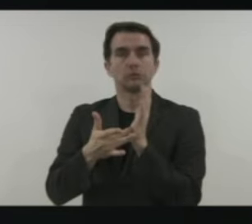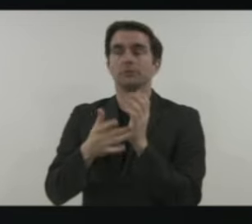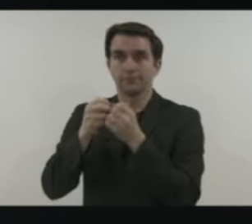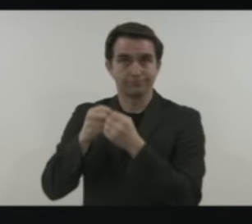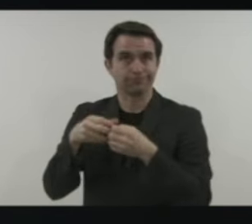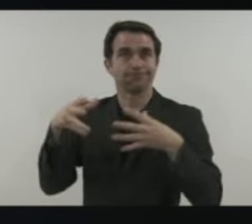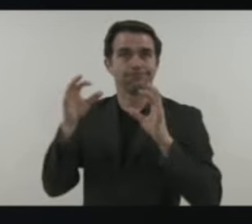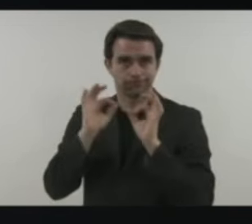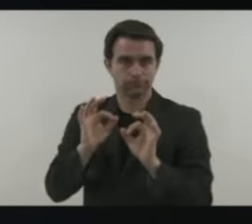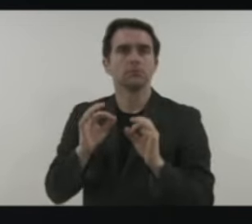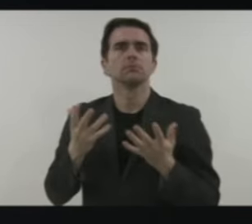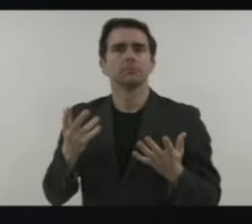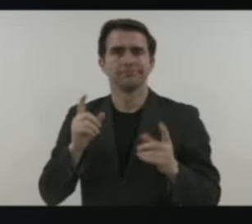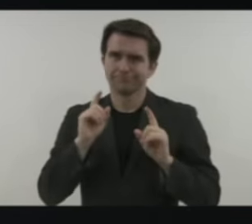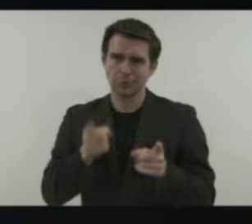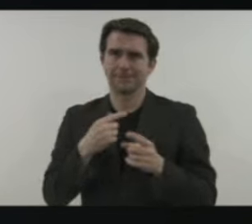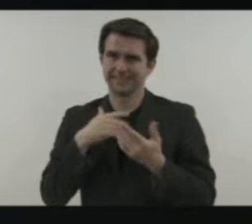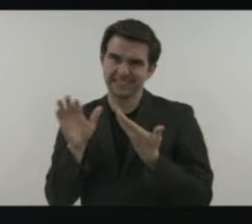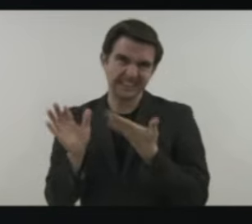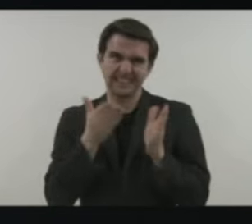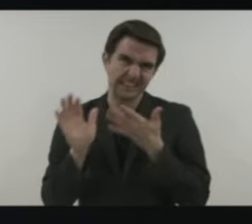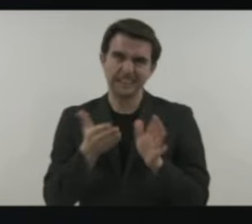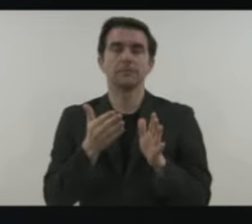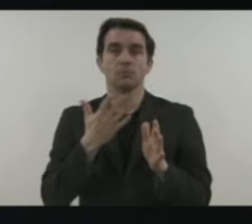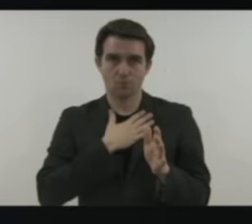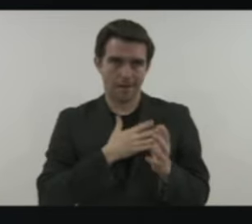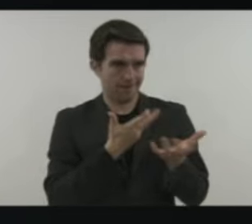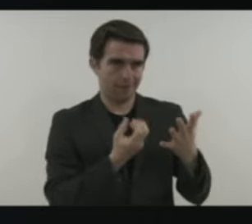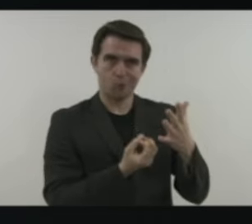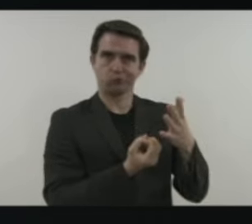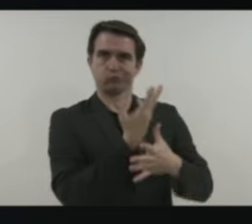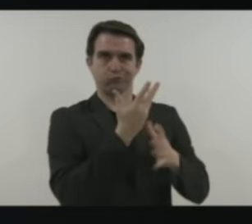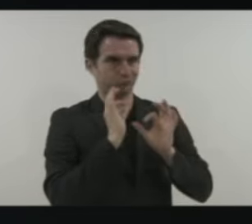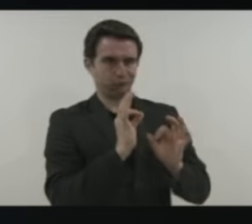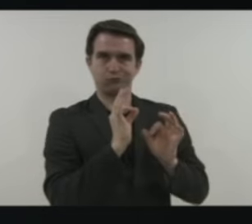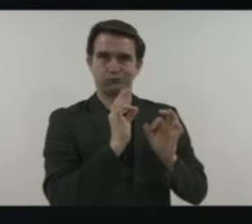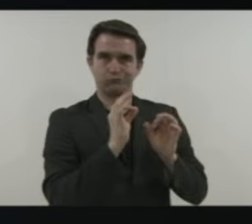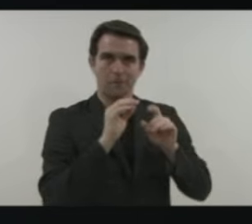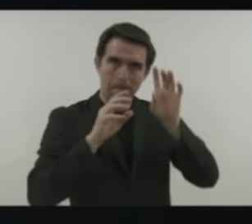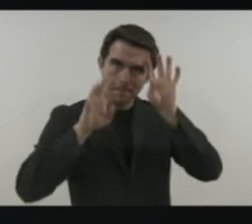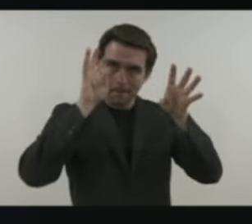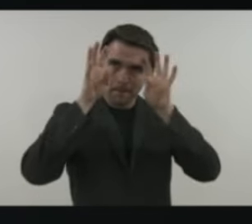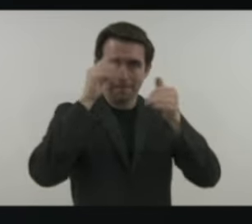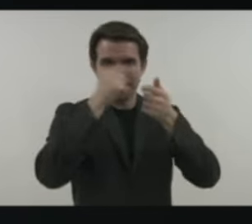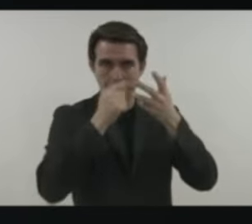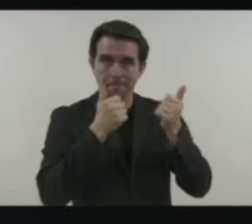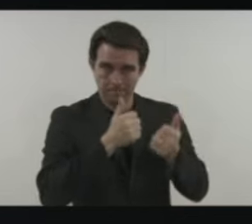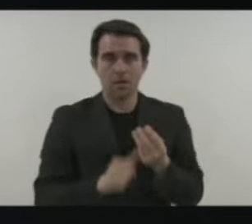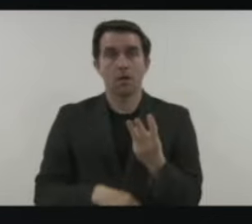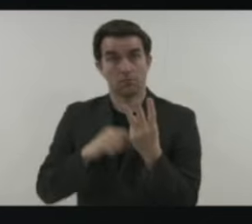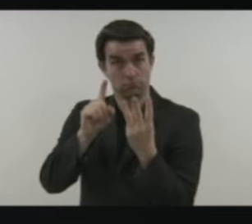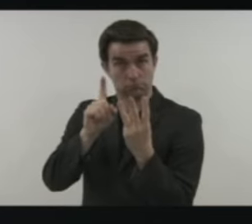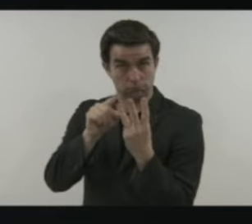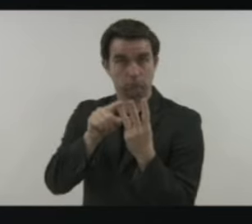market. Rhetorically, everybody supports the internal market. But in practice, Europe often